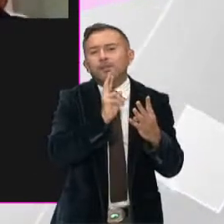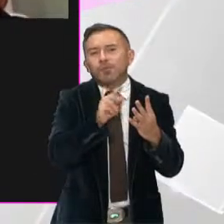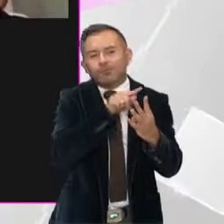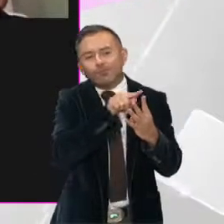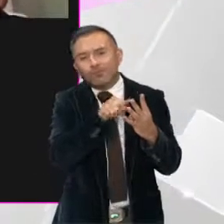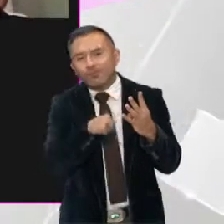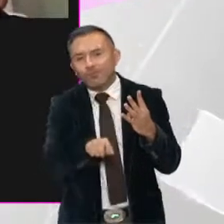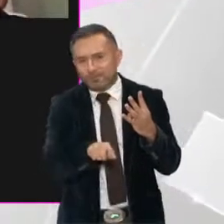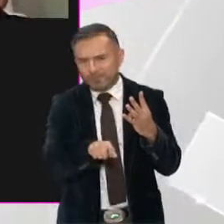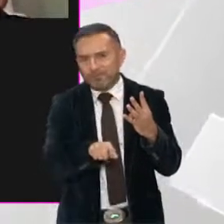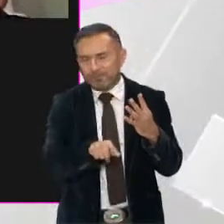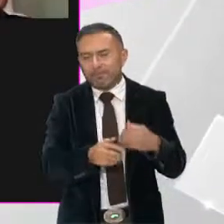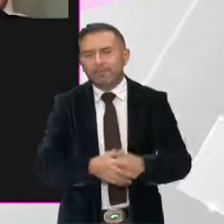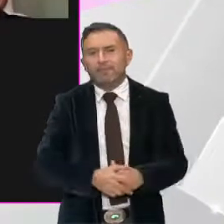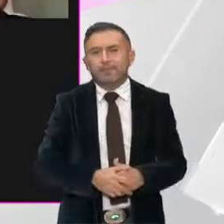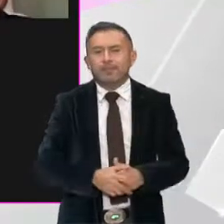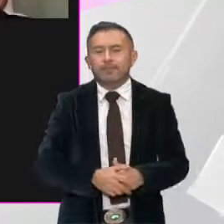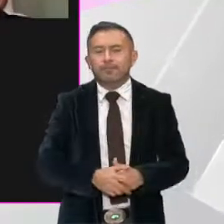with this